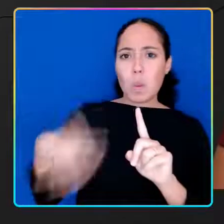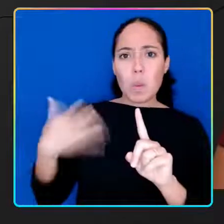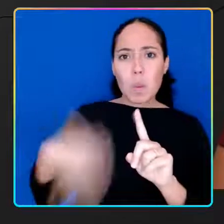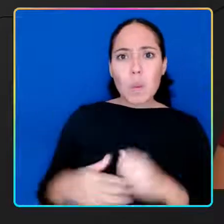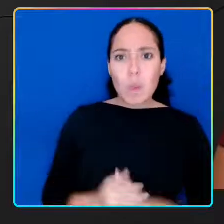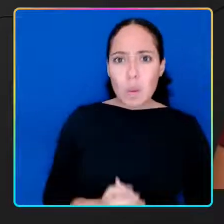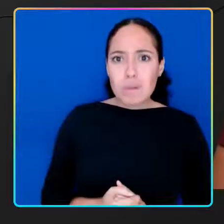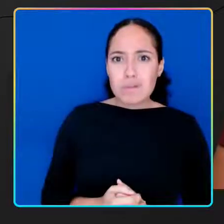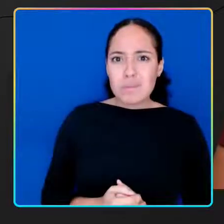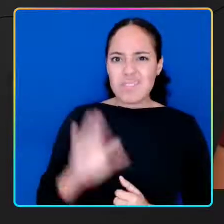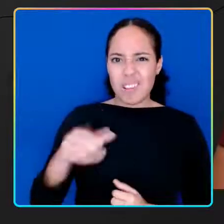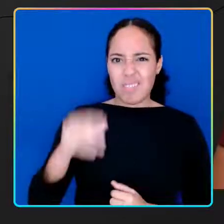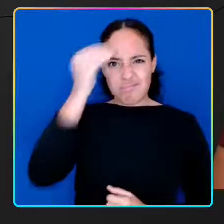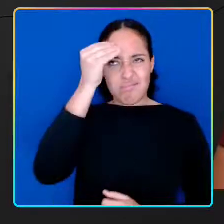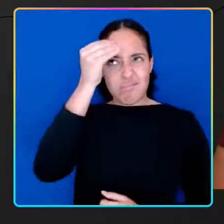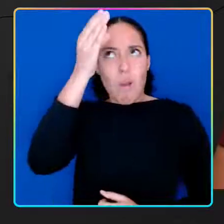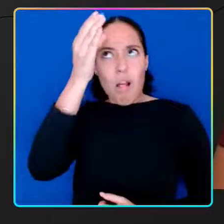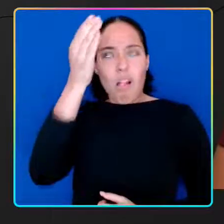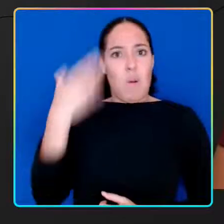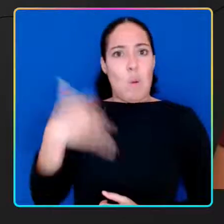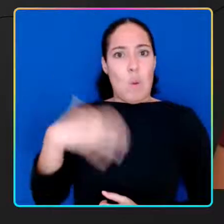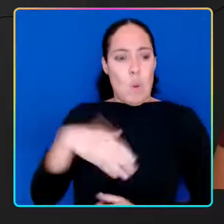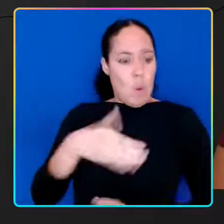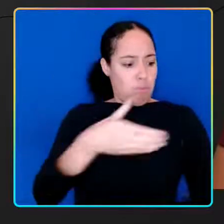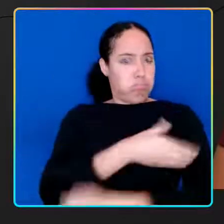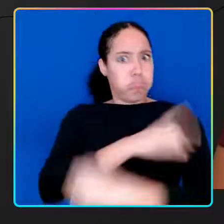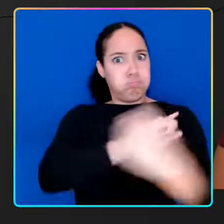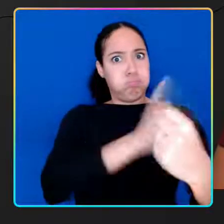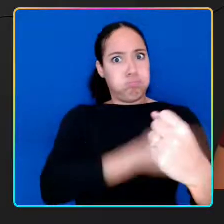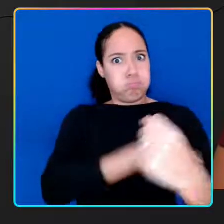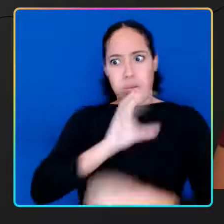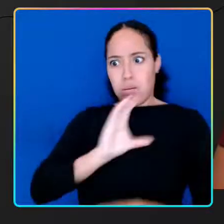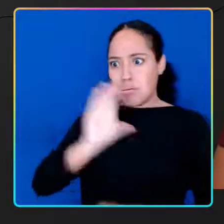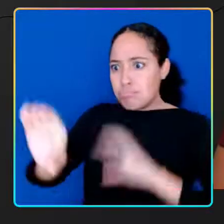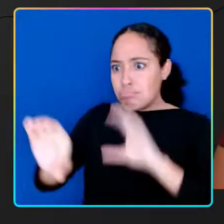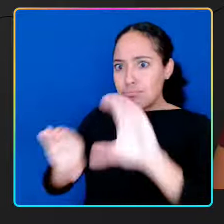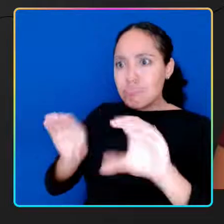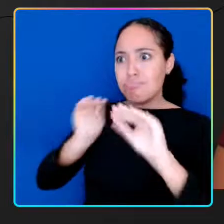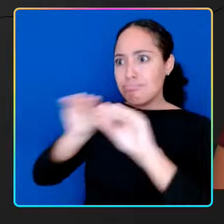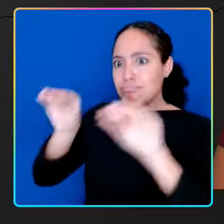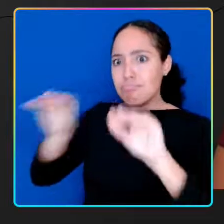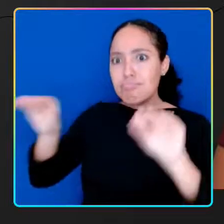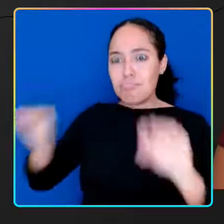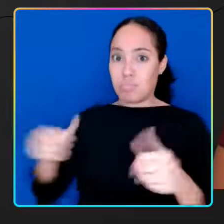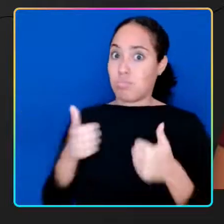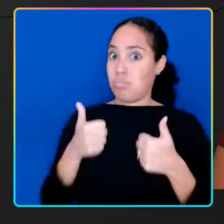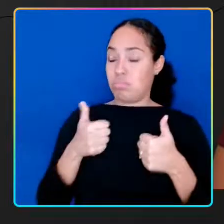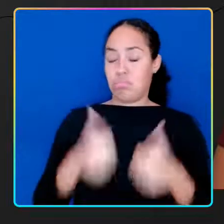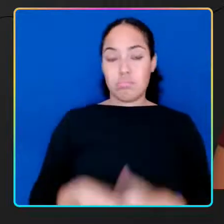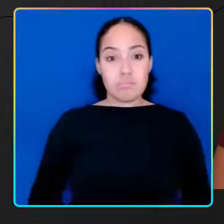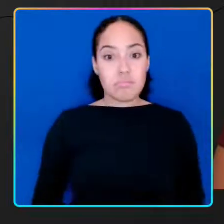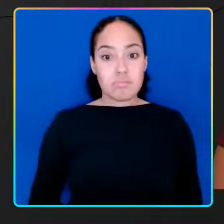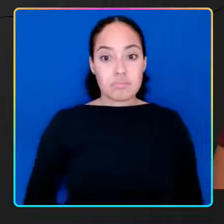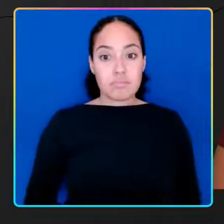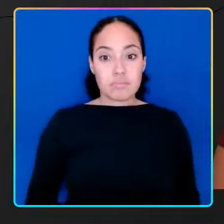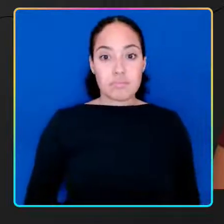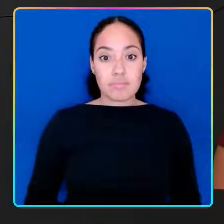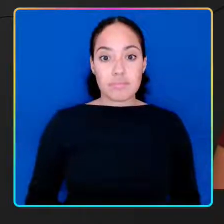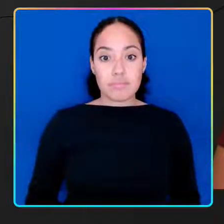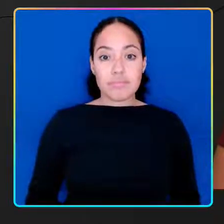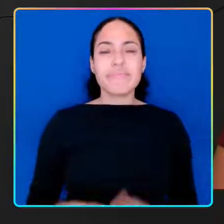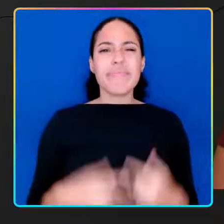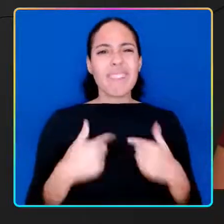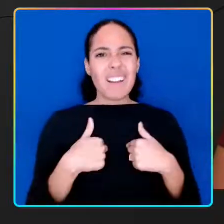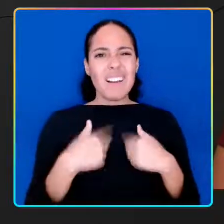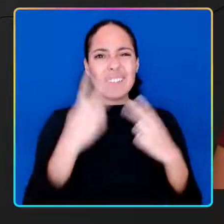power of knowledge as well, like given the opportunity and the access to learn. That's really, really cool stuff. Yeah, I think when I